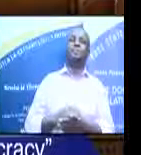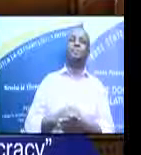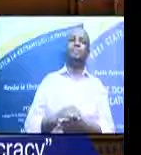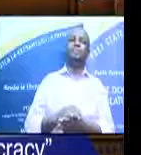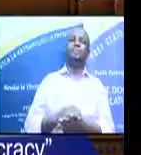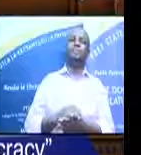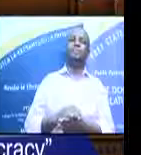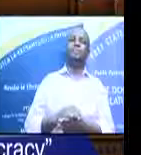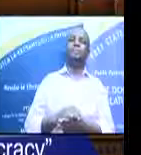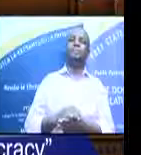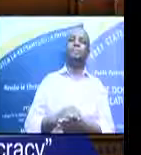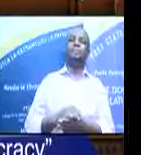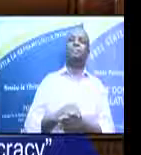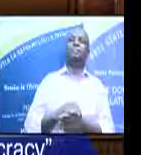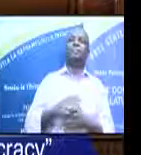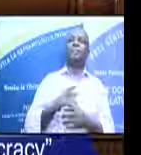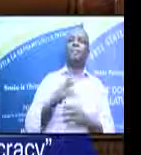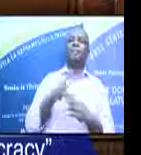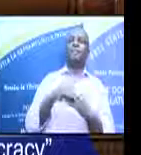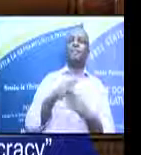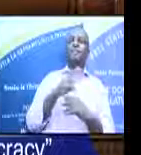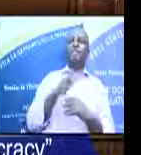Please take a seat, Honorable Mayor.